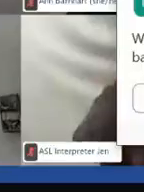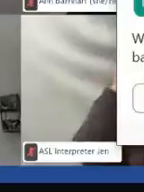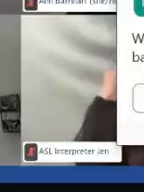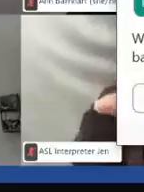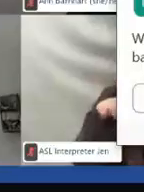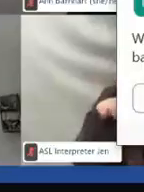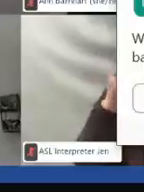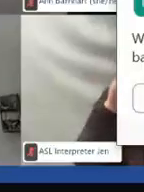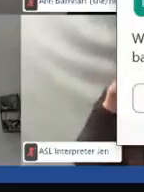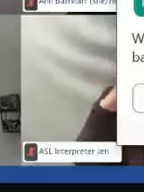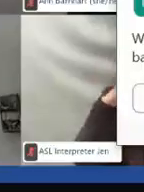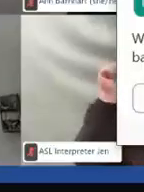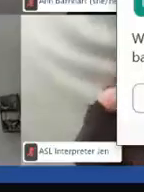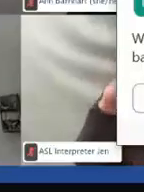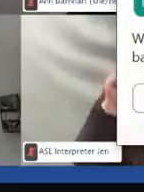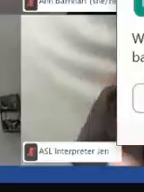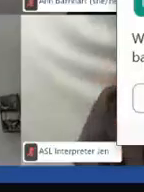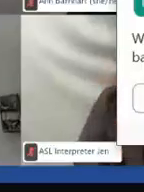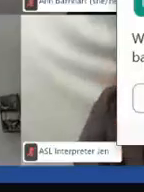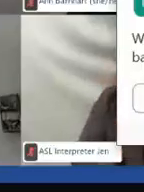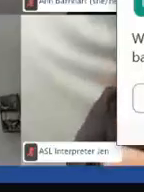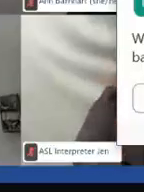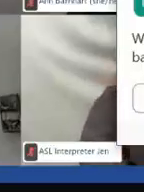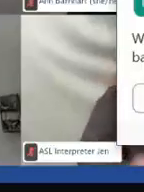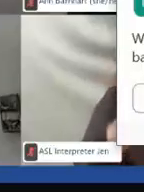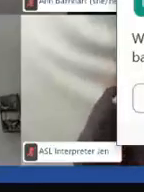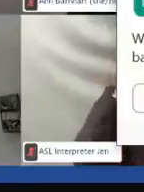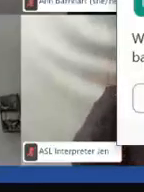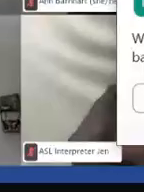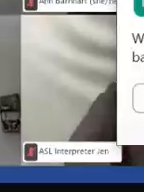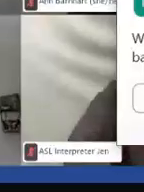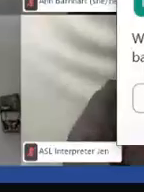This is Christina. I vote yes. Catherine,